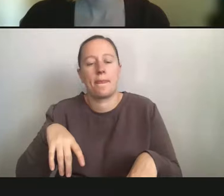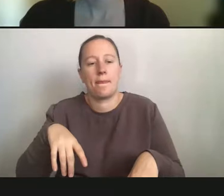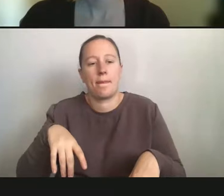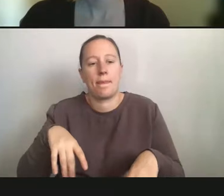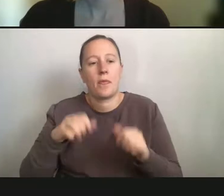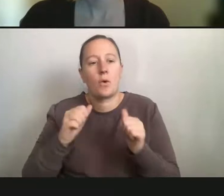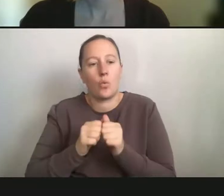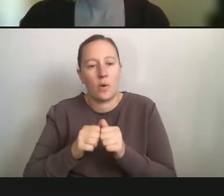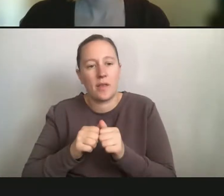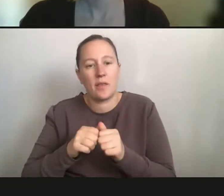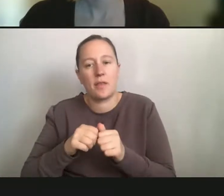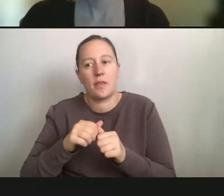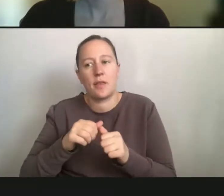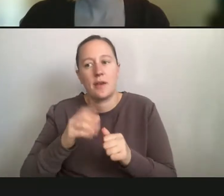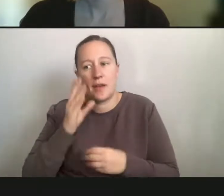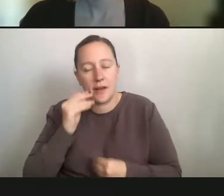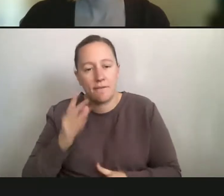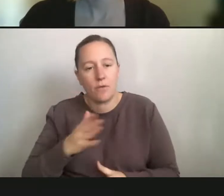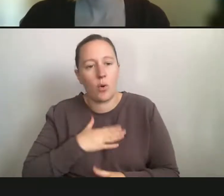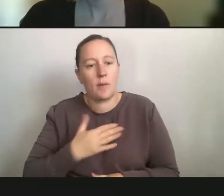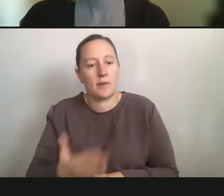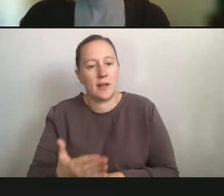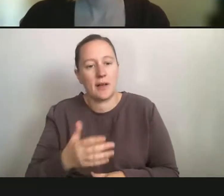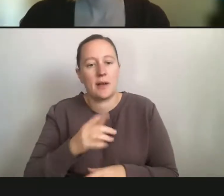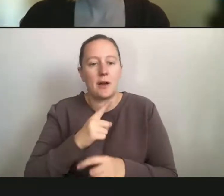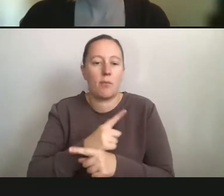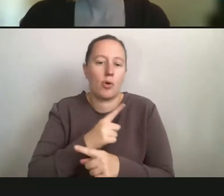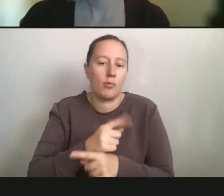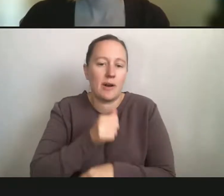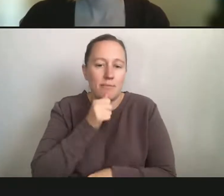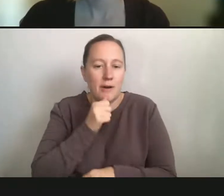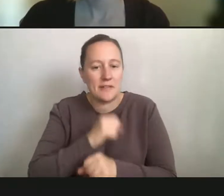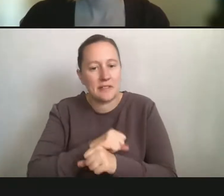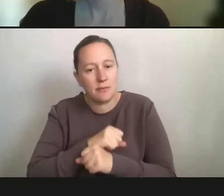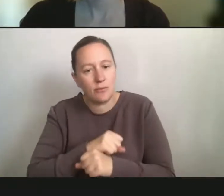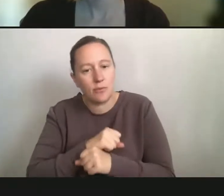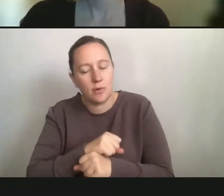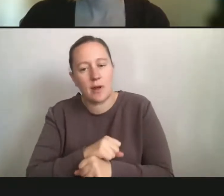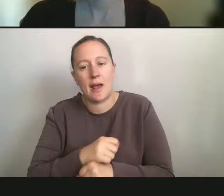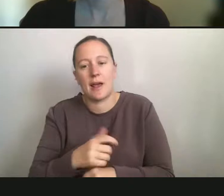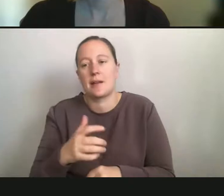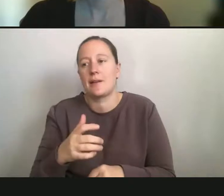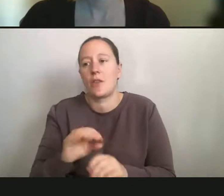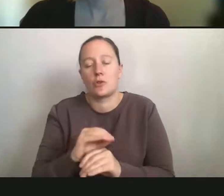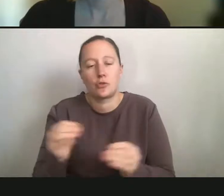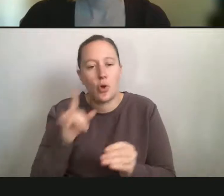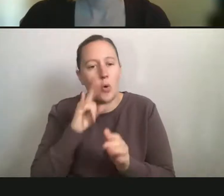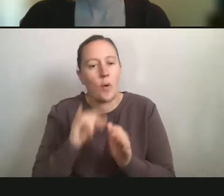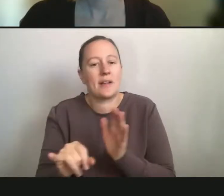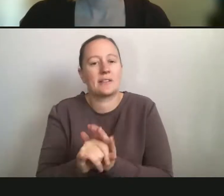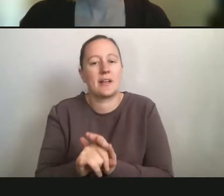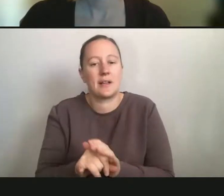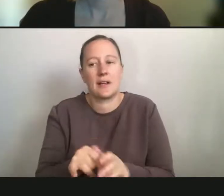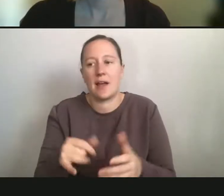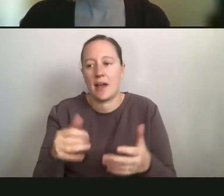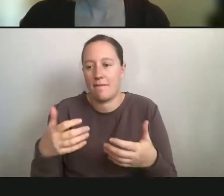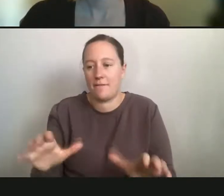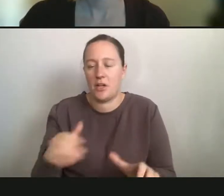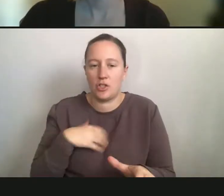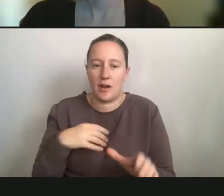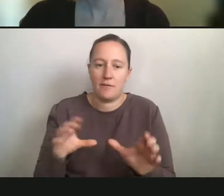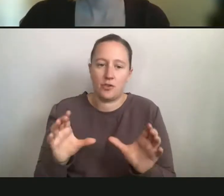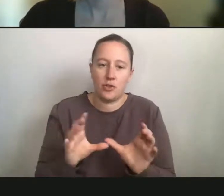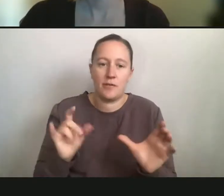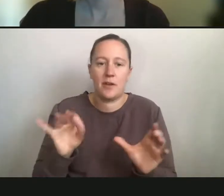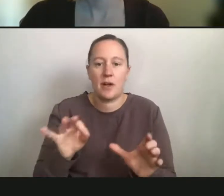with the informed consent and that appropriate privacy protections are in place and things are de-identified, and it's protected by a certificate of confidentiality, which